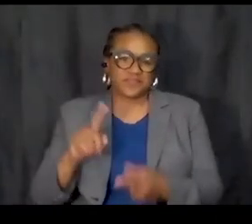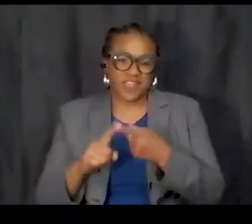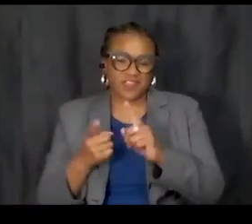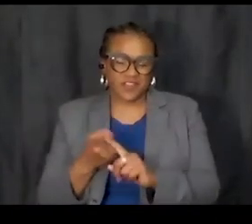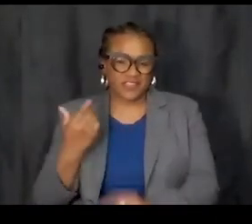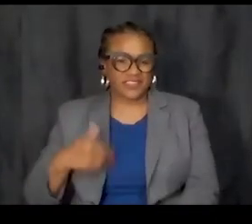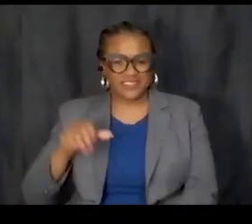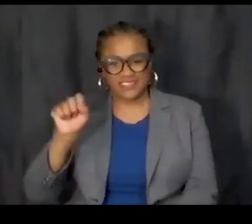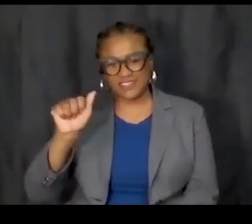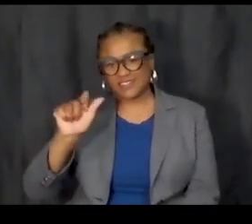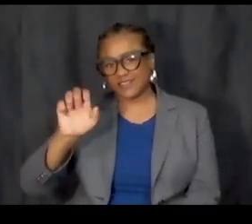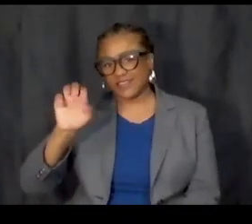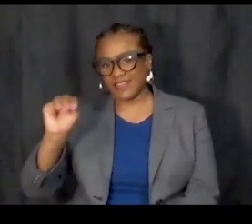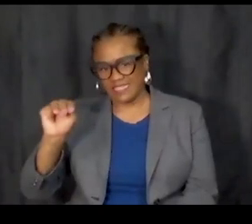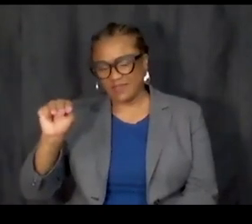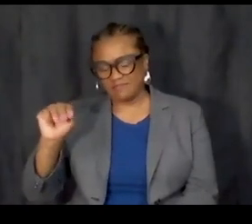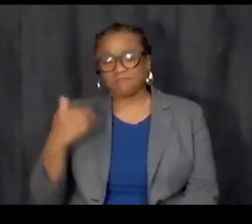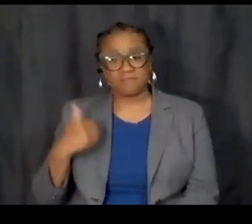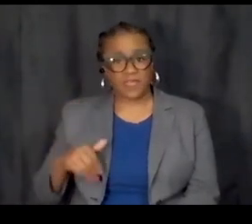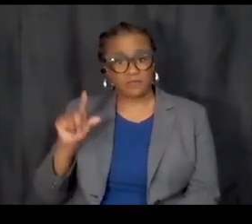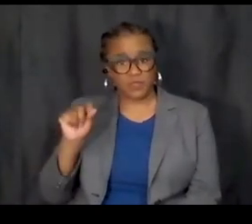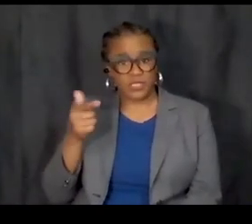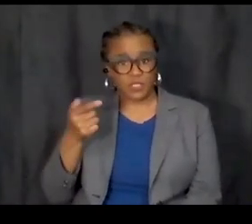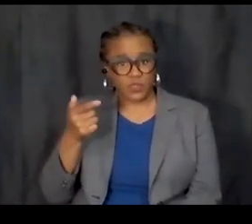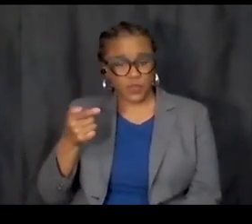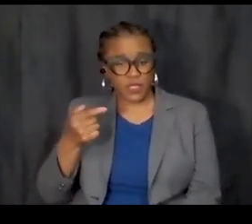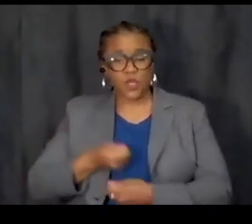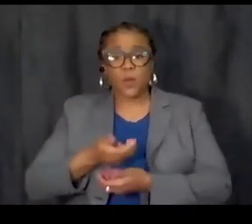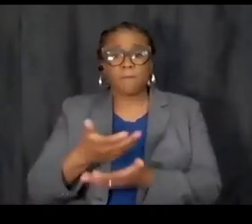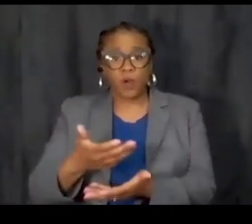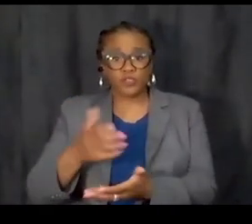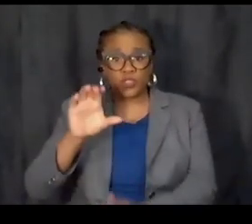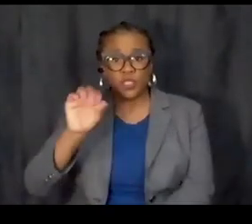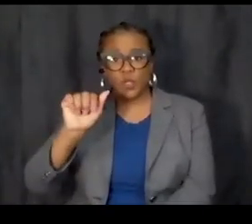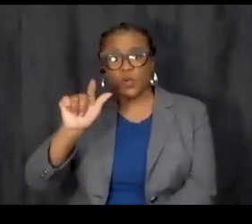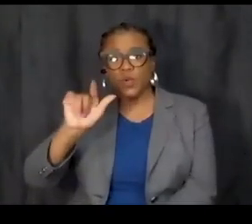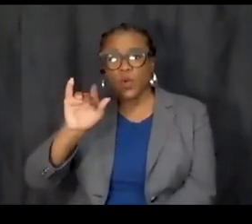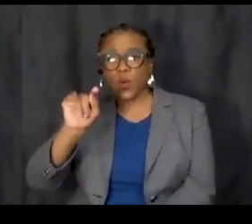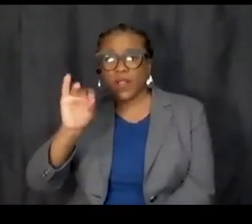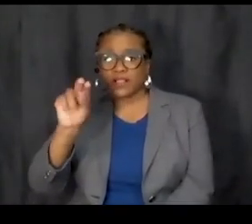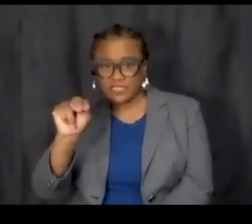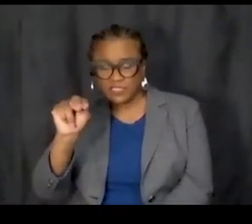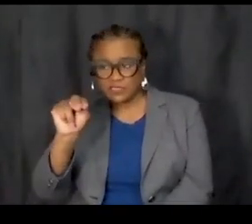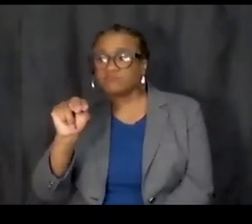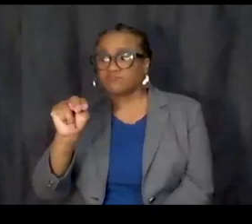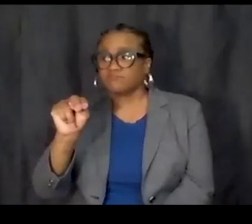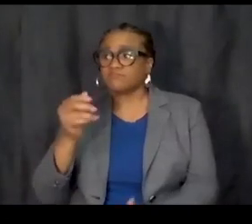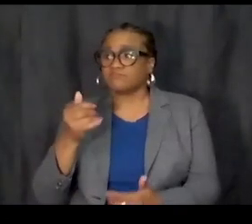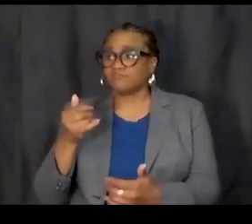Hi, friends. My name is Saleem Hue Penny. I am the 2021 Poetry Coalition Fellow at Zoeglossia and